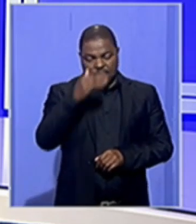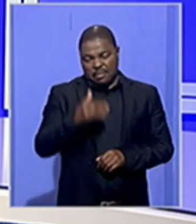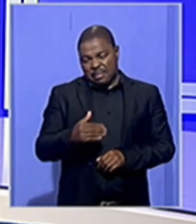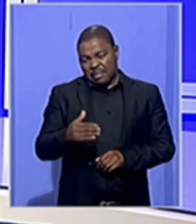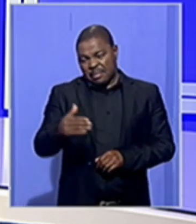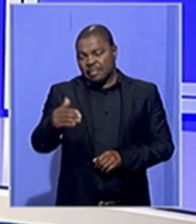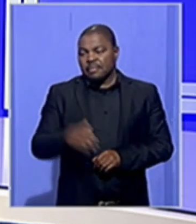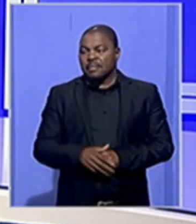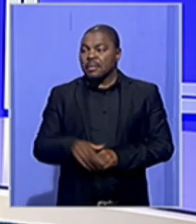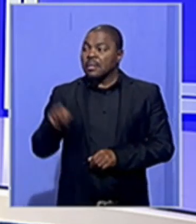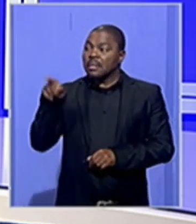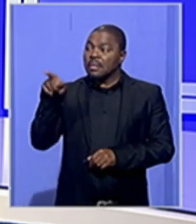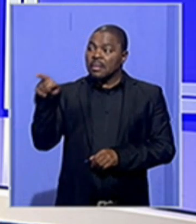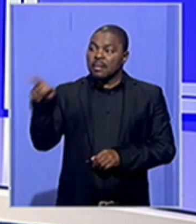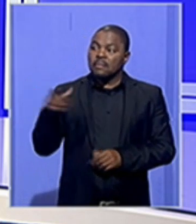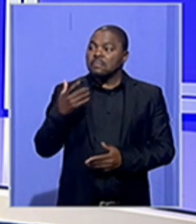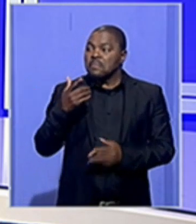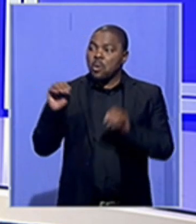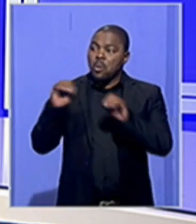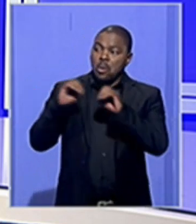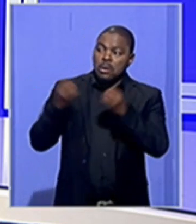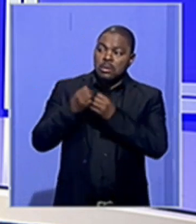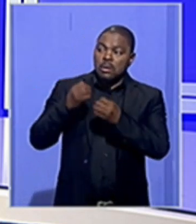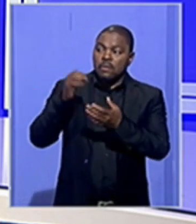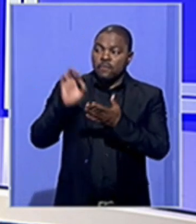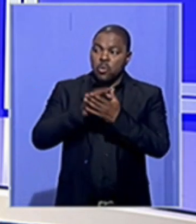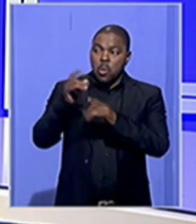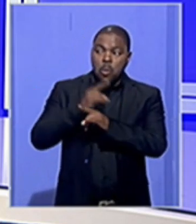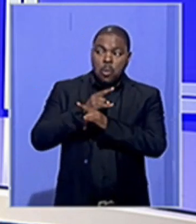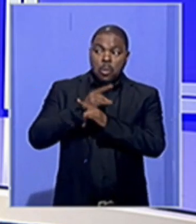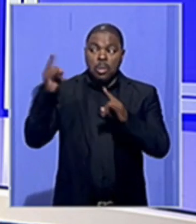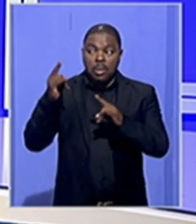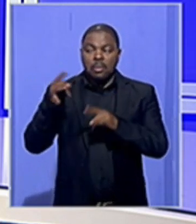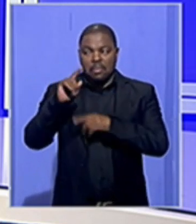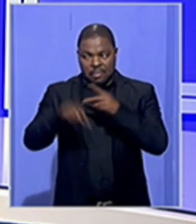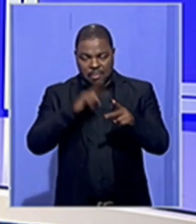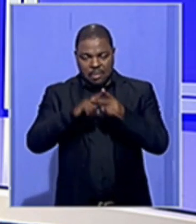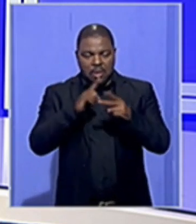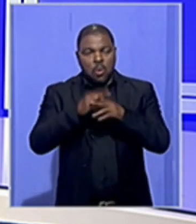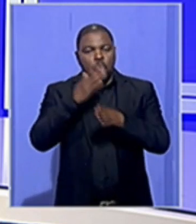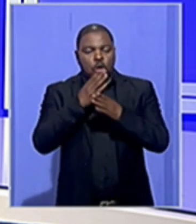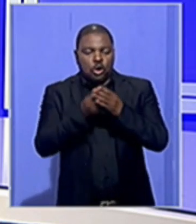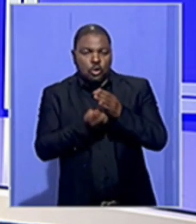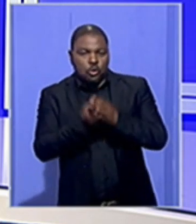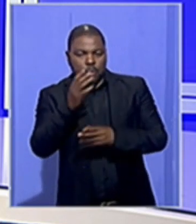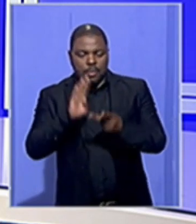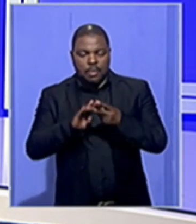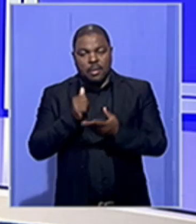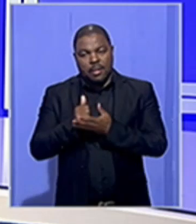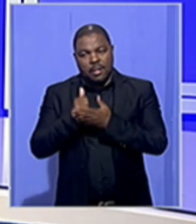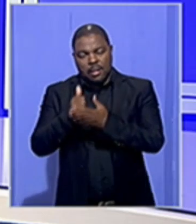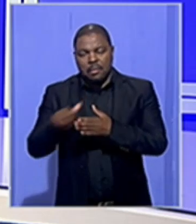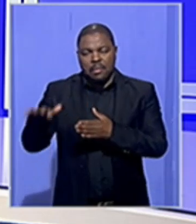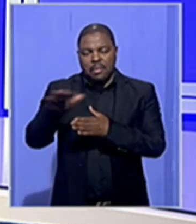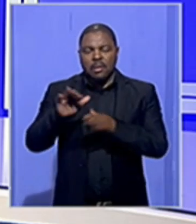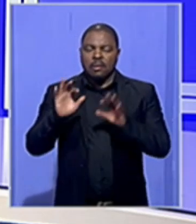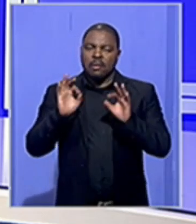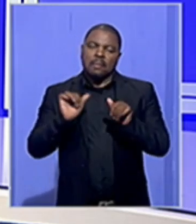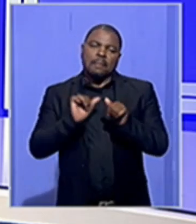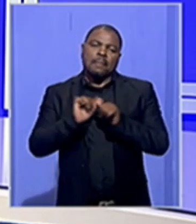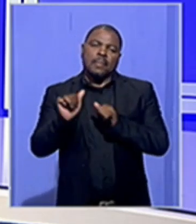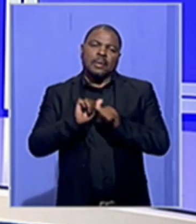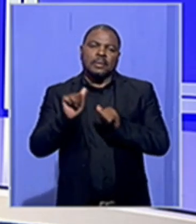kokomalang mo ditlhopho kakaretsong tse di tsweletseng ga jaana e tla tlhola ditiro le go nonotsha boemo jo bo edileng jo bo tla